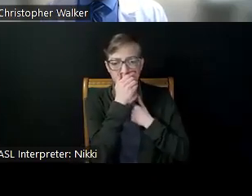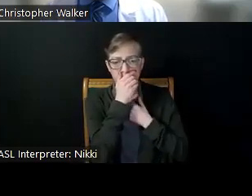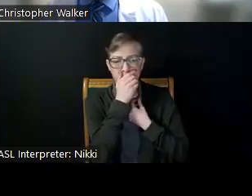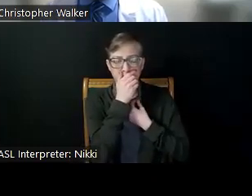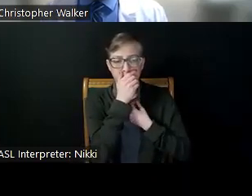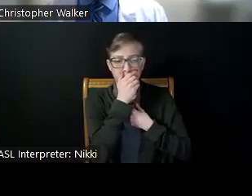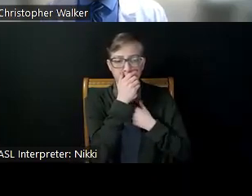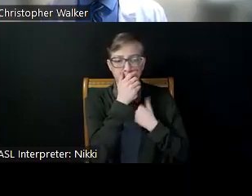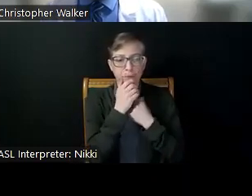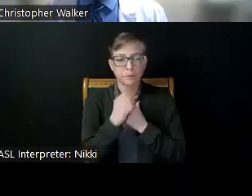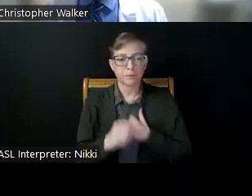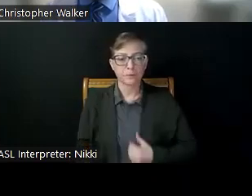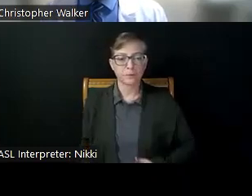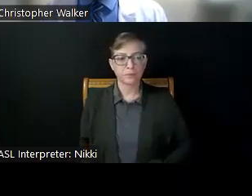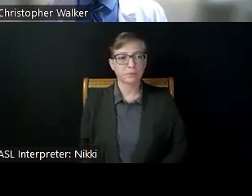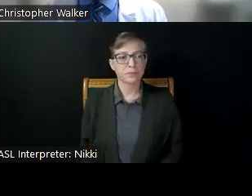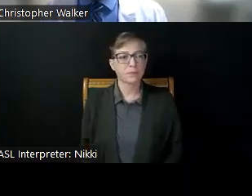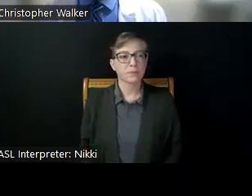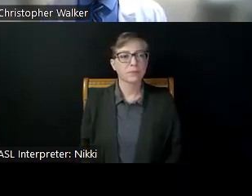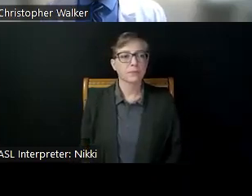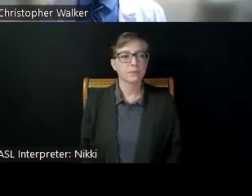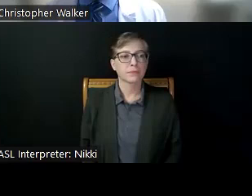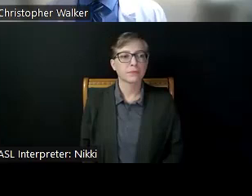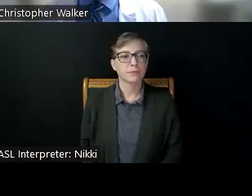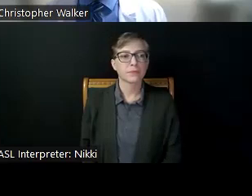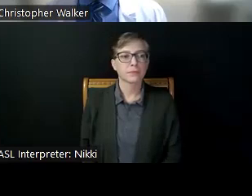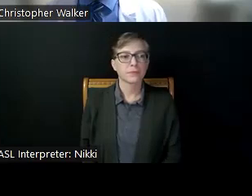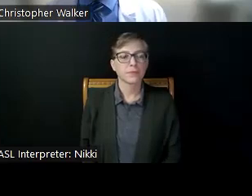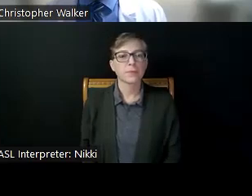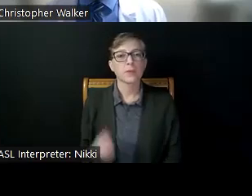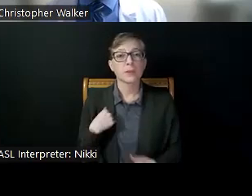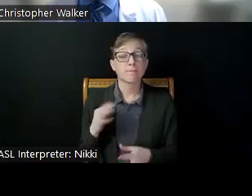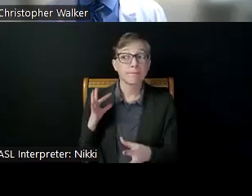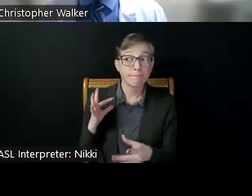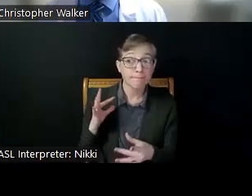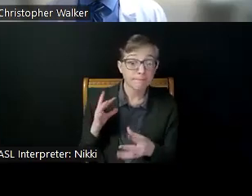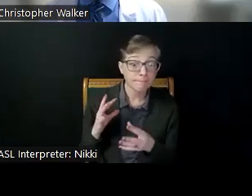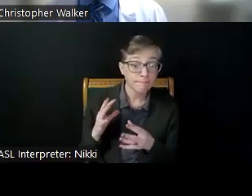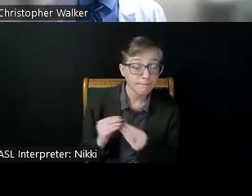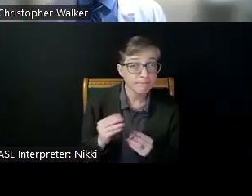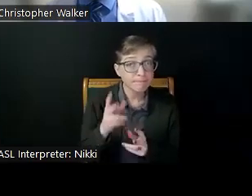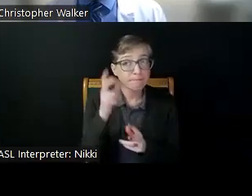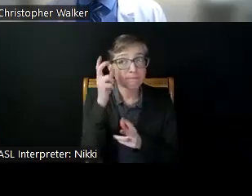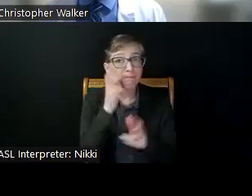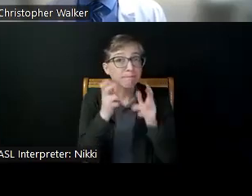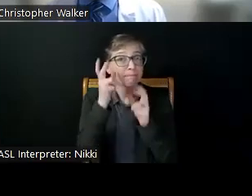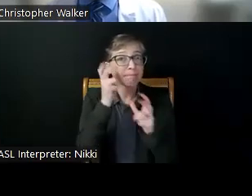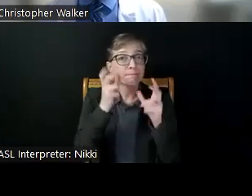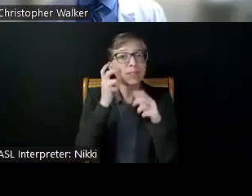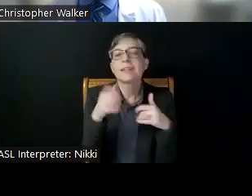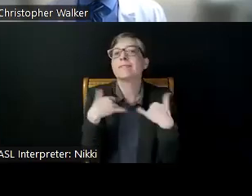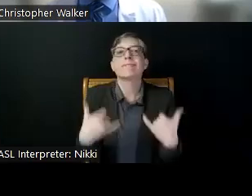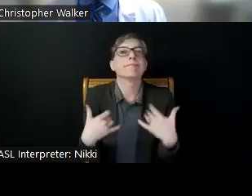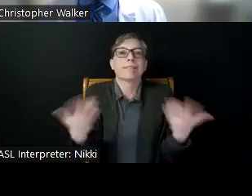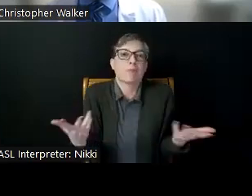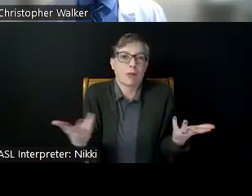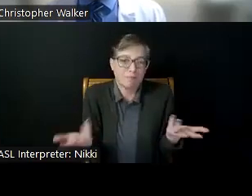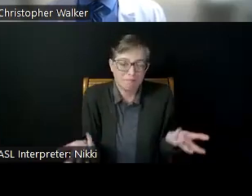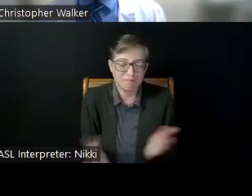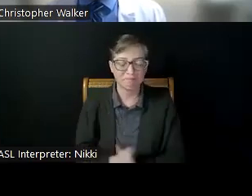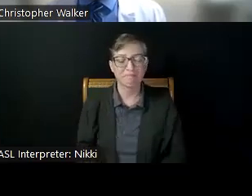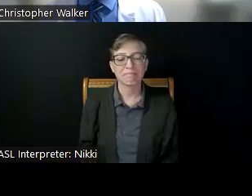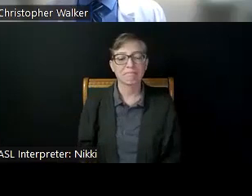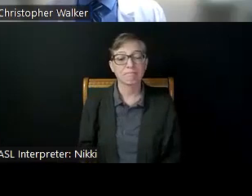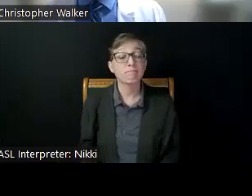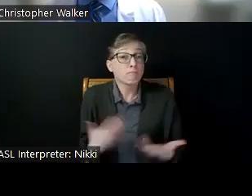So after hearing all of this, you may ask yourself, well, what do I do next? The next step is to talk to your